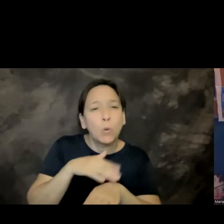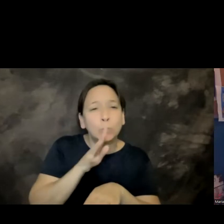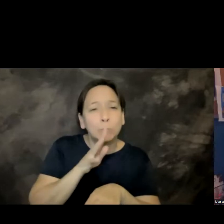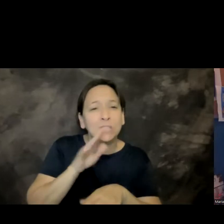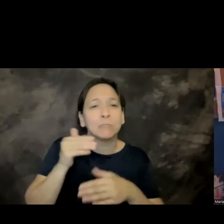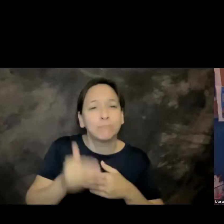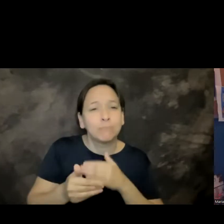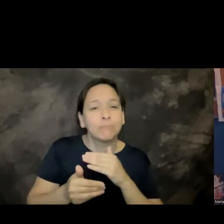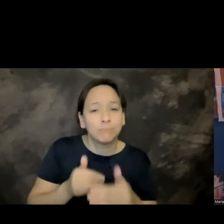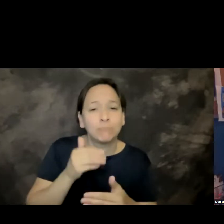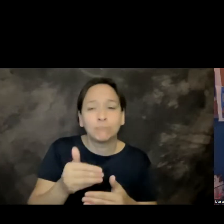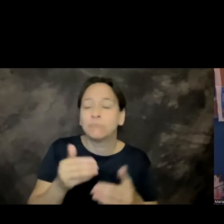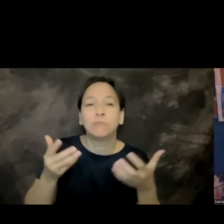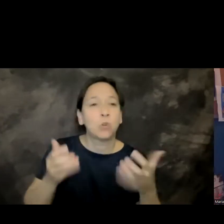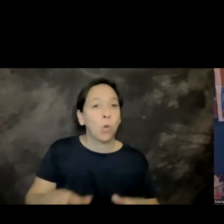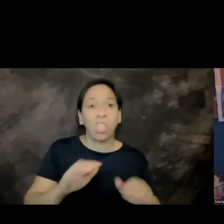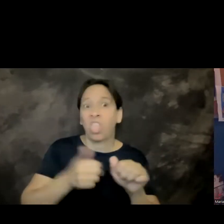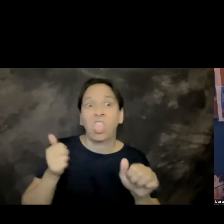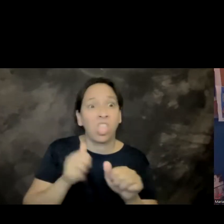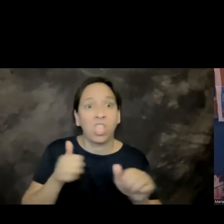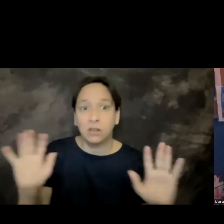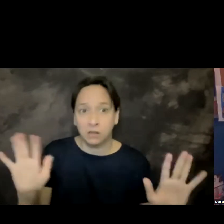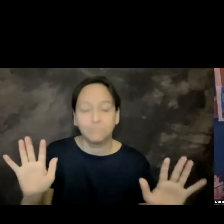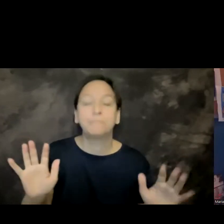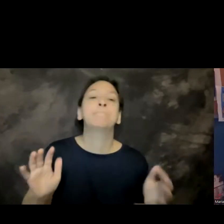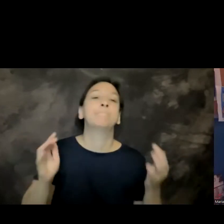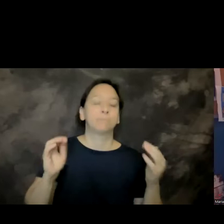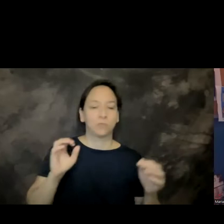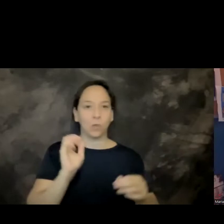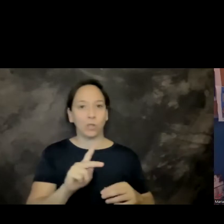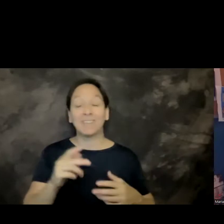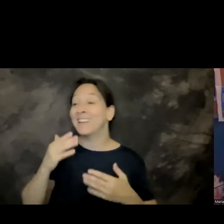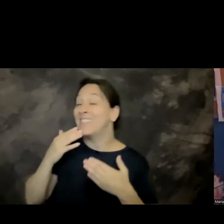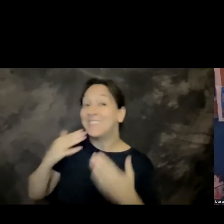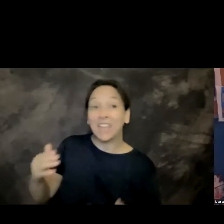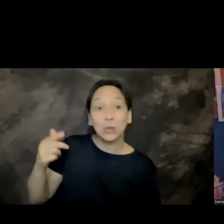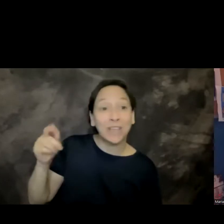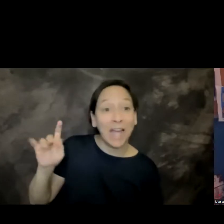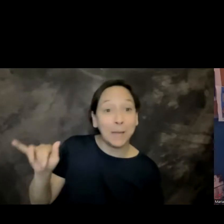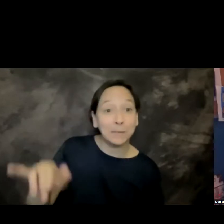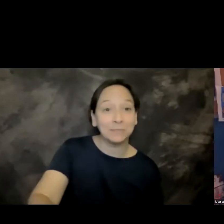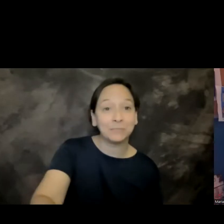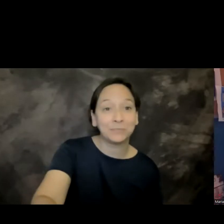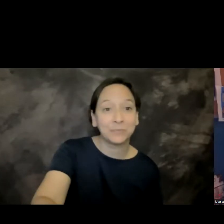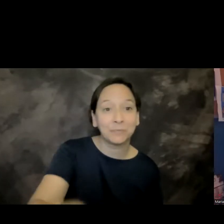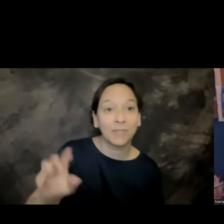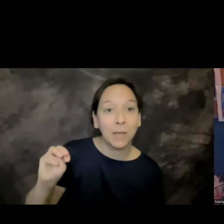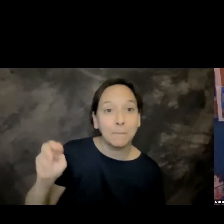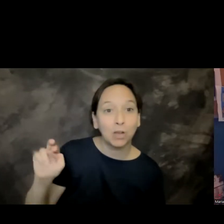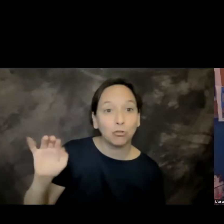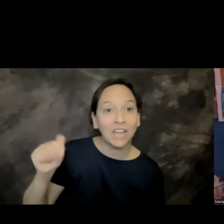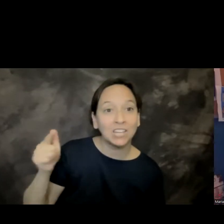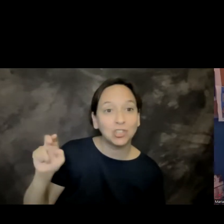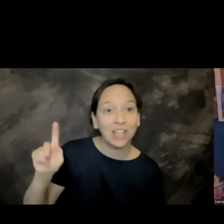Chief. Thank you, Gabby. And we have a couple of folks trying to join the call as well, so we can keep admitting